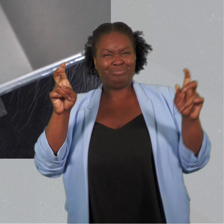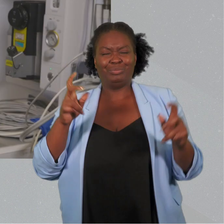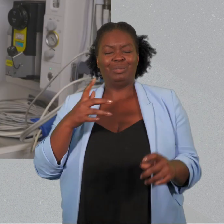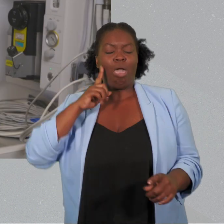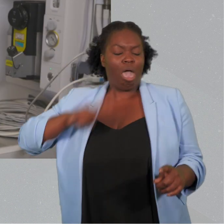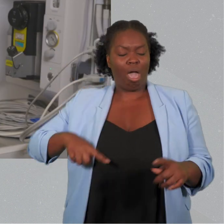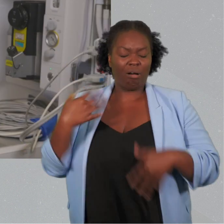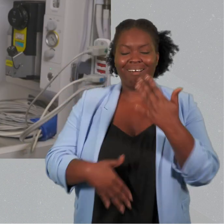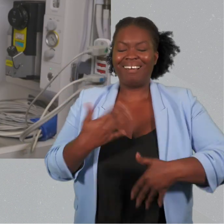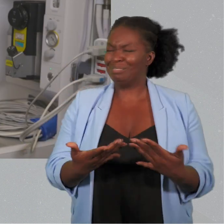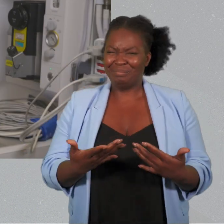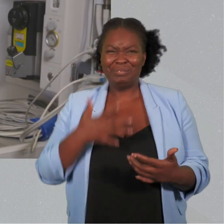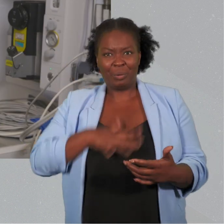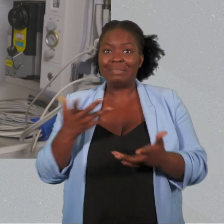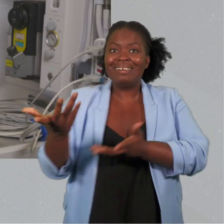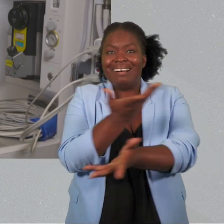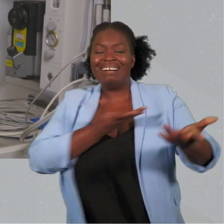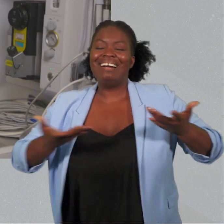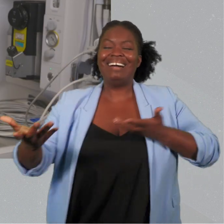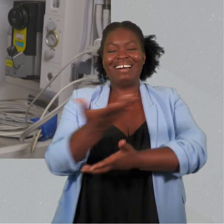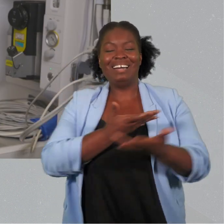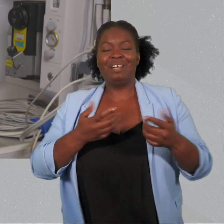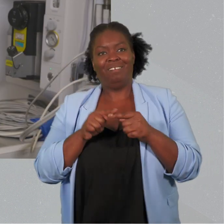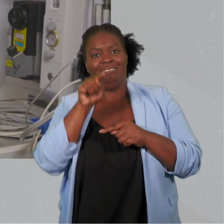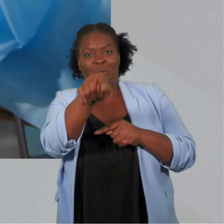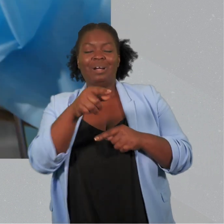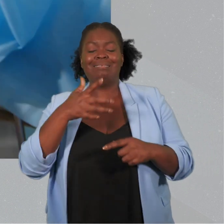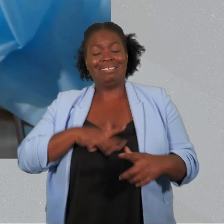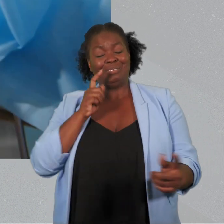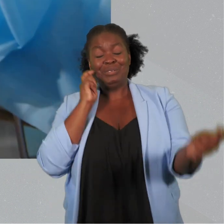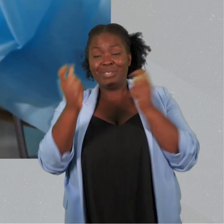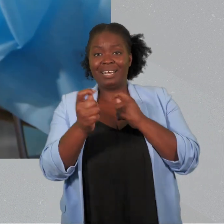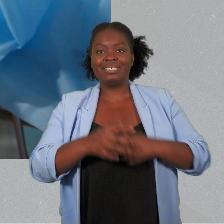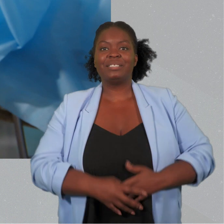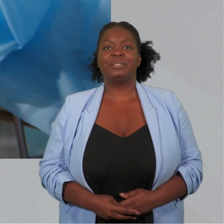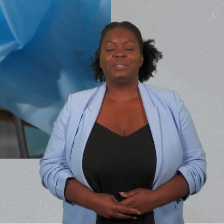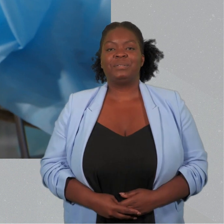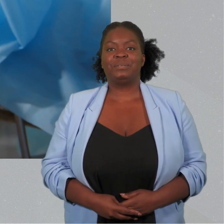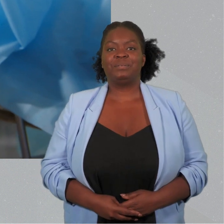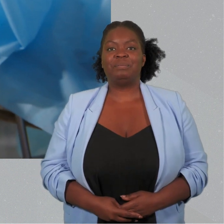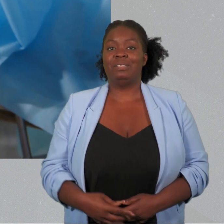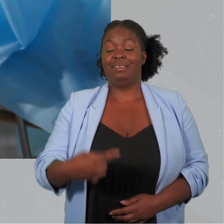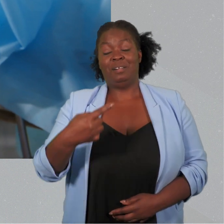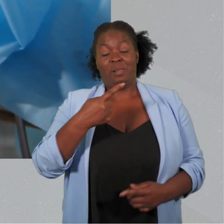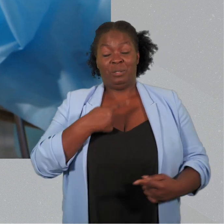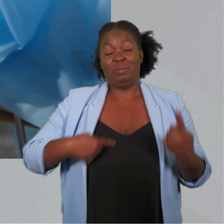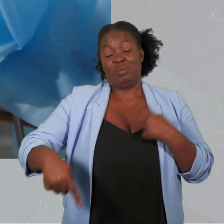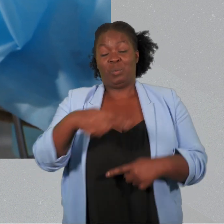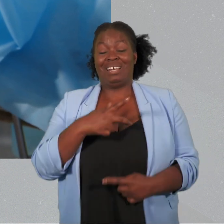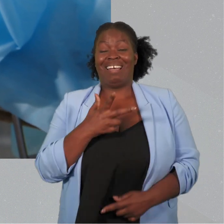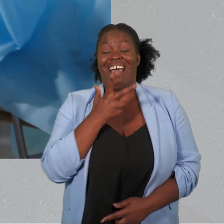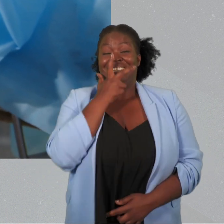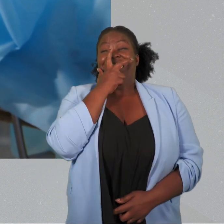one that people are prepared to embrace and recognise we need to do things differently. We anaesthetists have a huge carbon footprint.